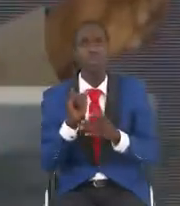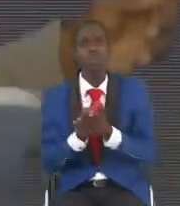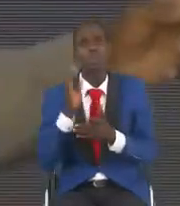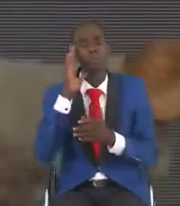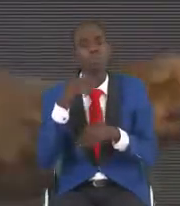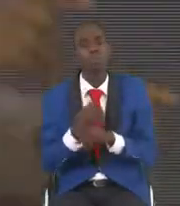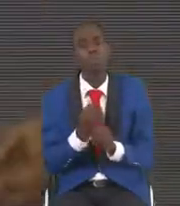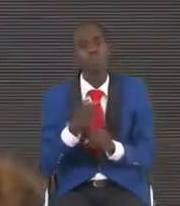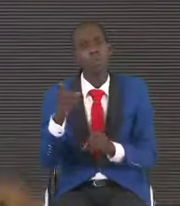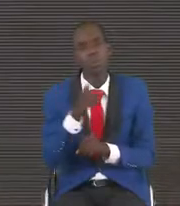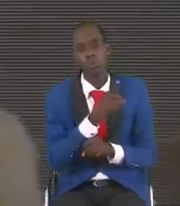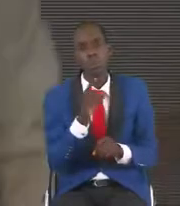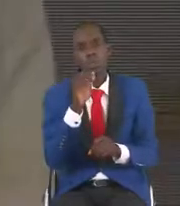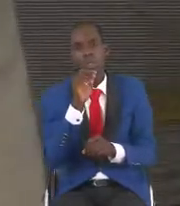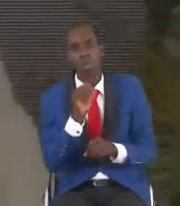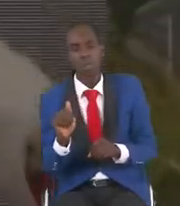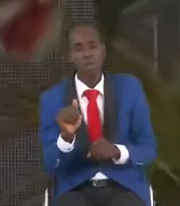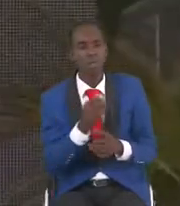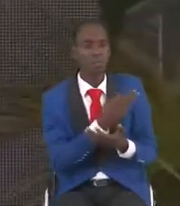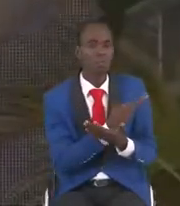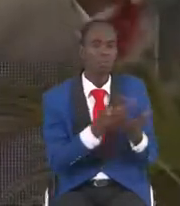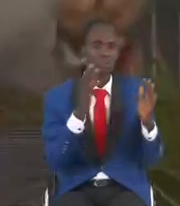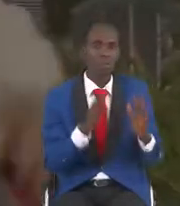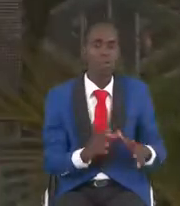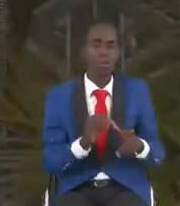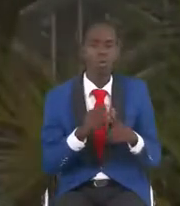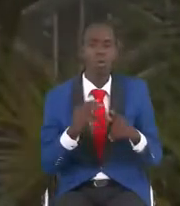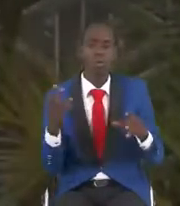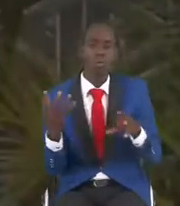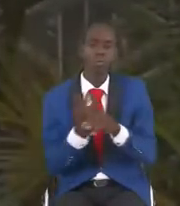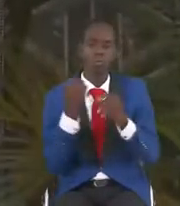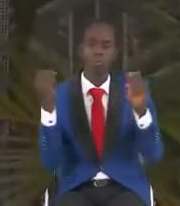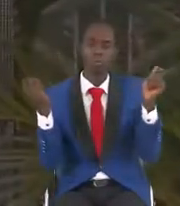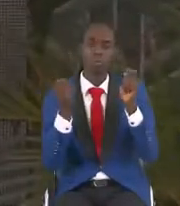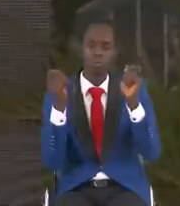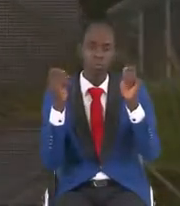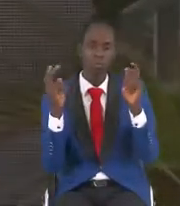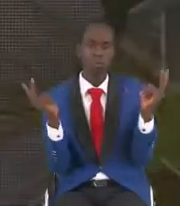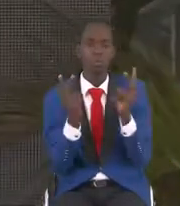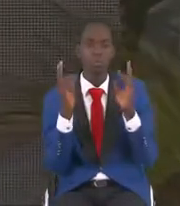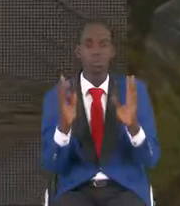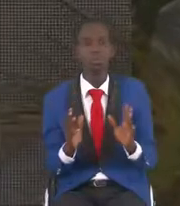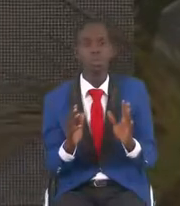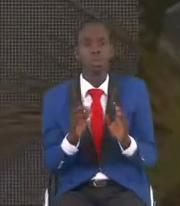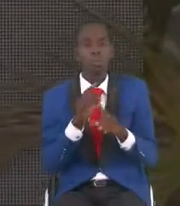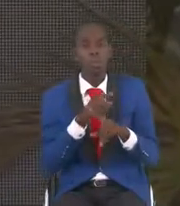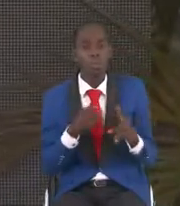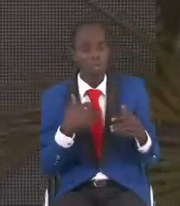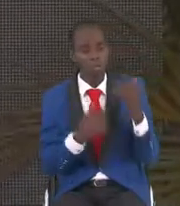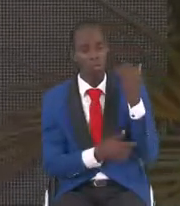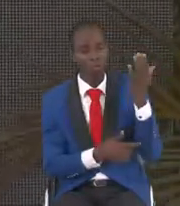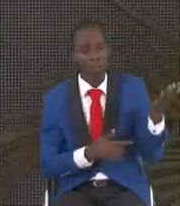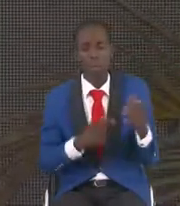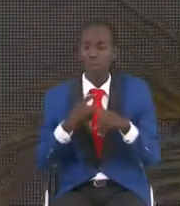a victim or a victor. Temptation there, you have your choice. But the throne is there, and the